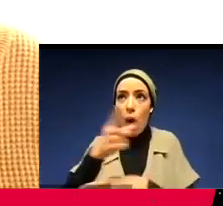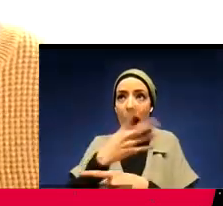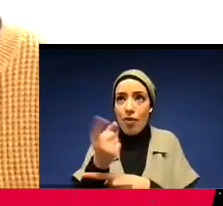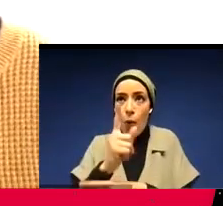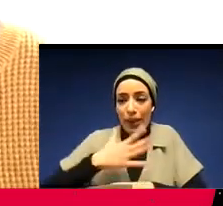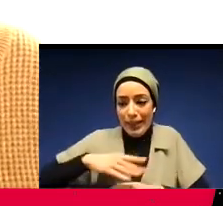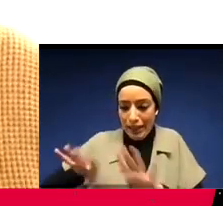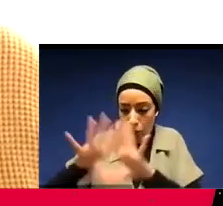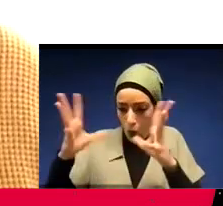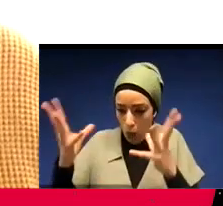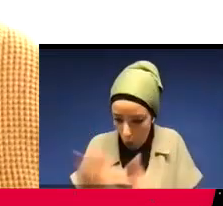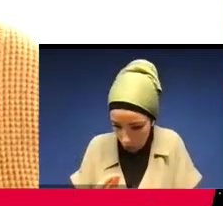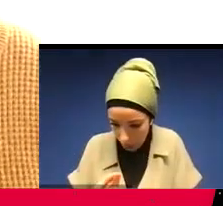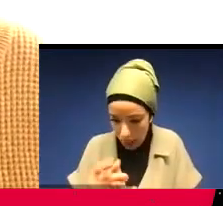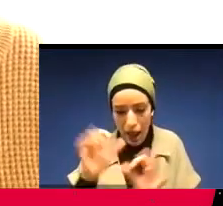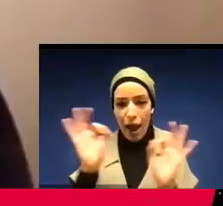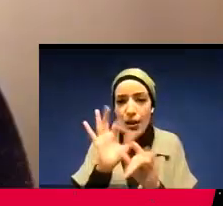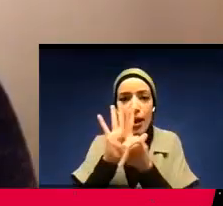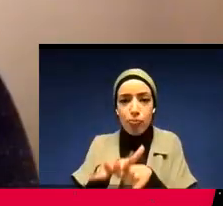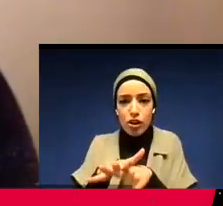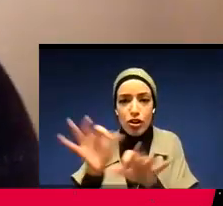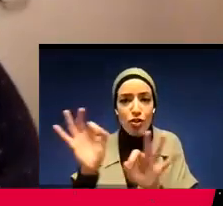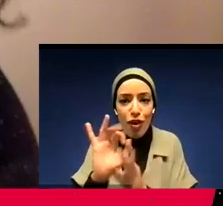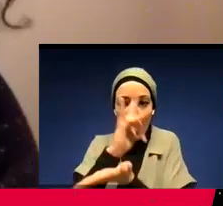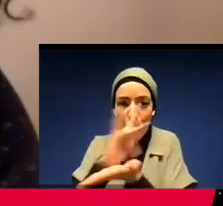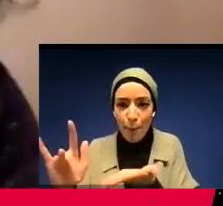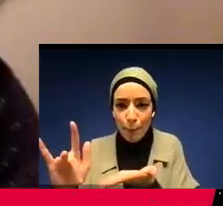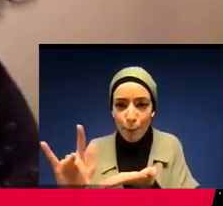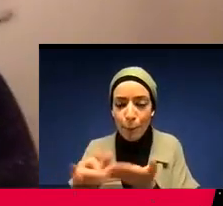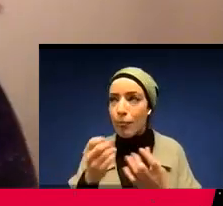thing as oppression anymore. Beautiful. That was incredible.